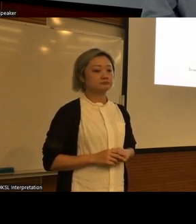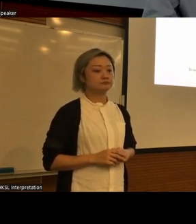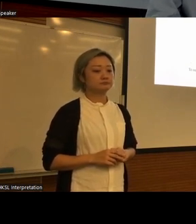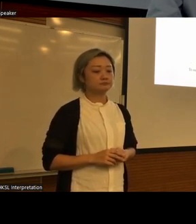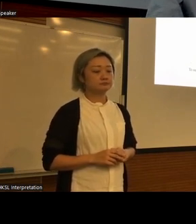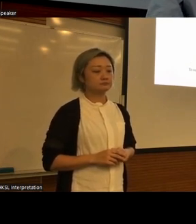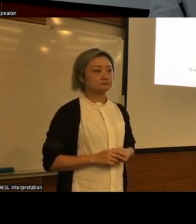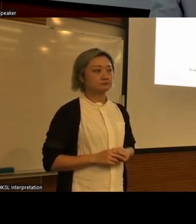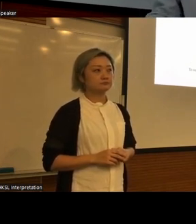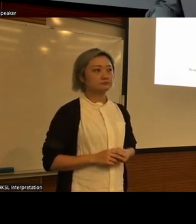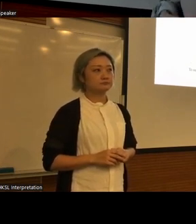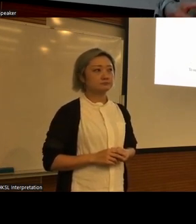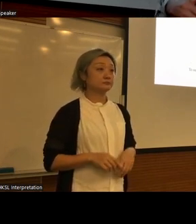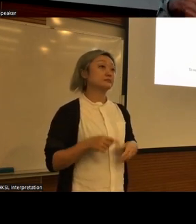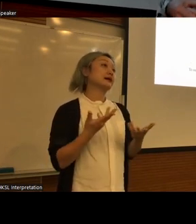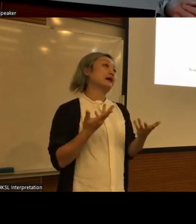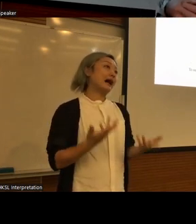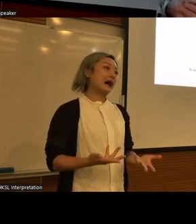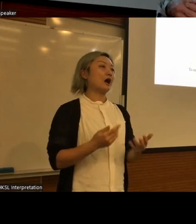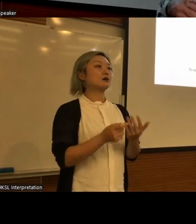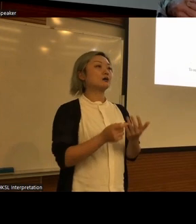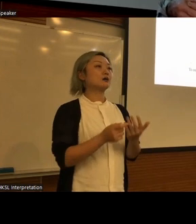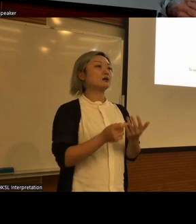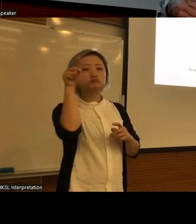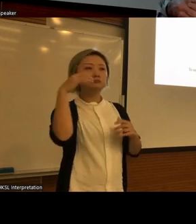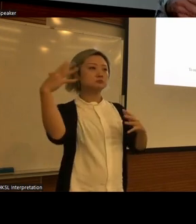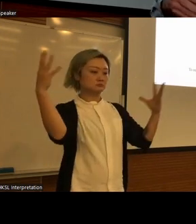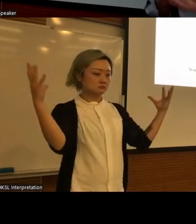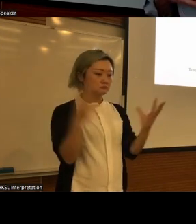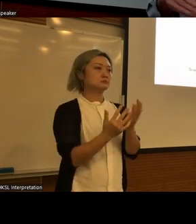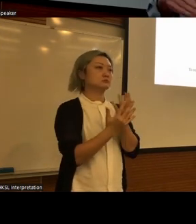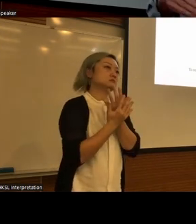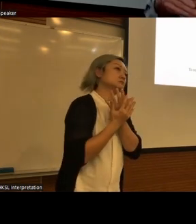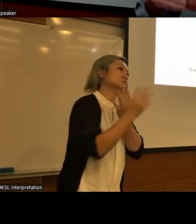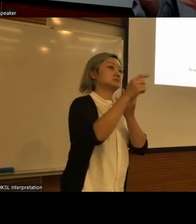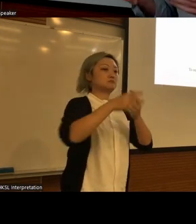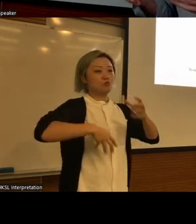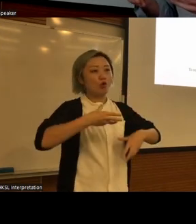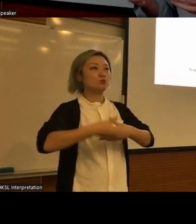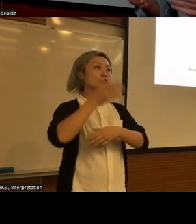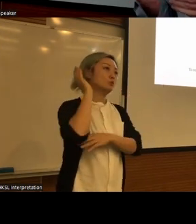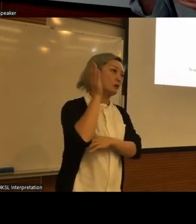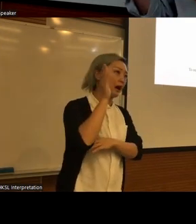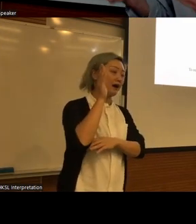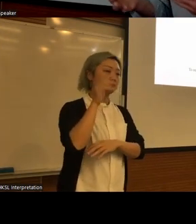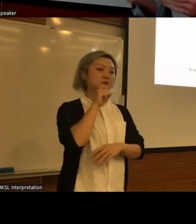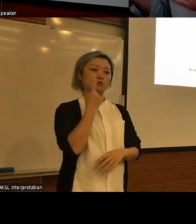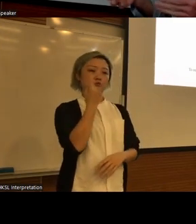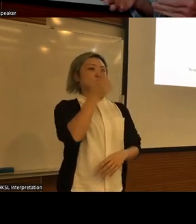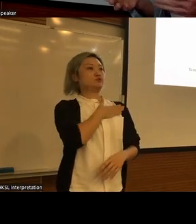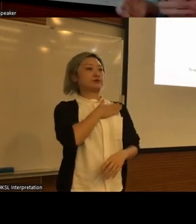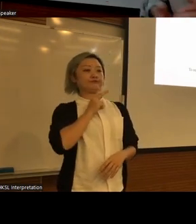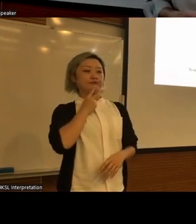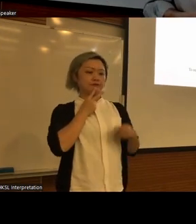What do conference interpreters actually do? What do we see on the surface? What do we hear